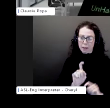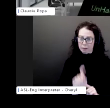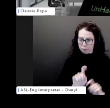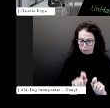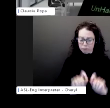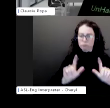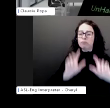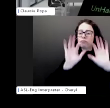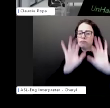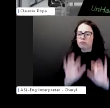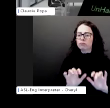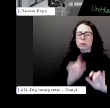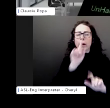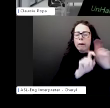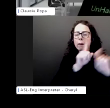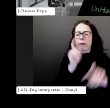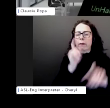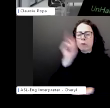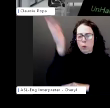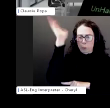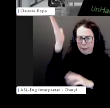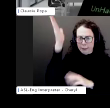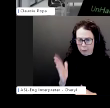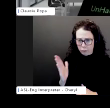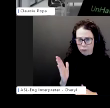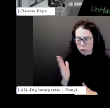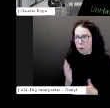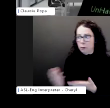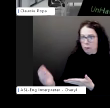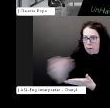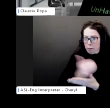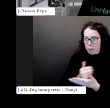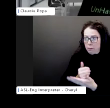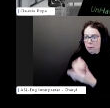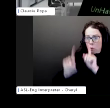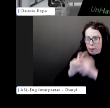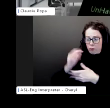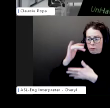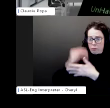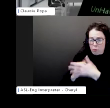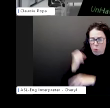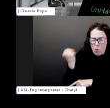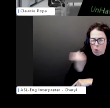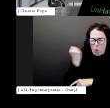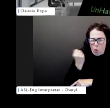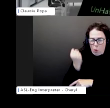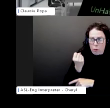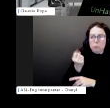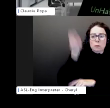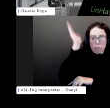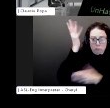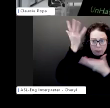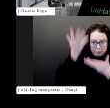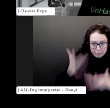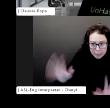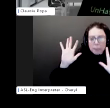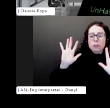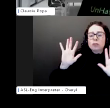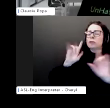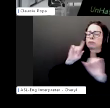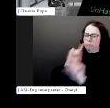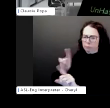our presenters. We're going to wait until the end of their presentation, and then we'll go through your questions and address them live. So you will get